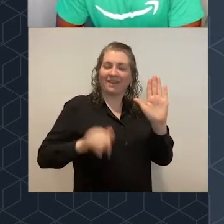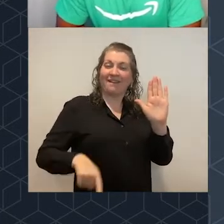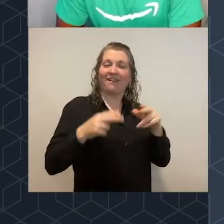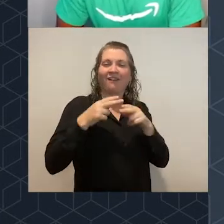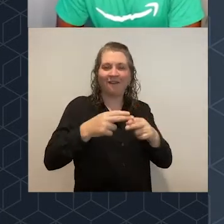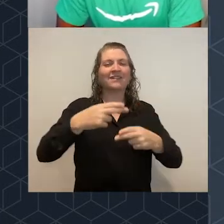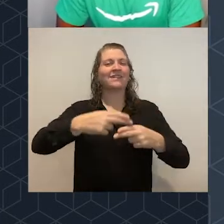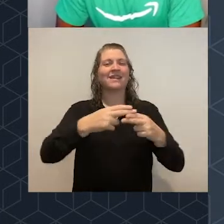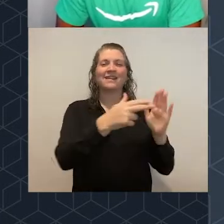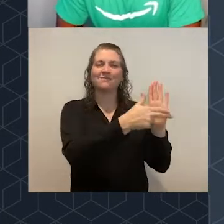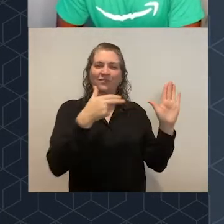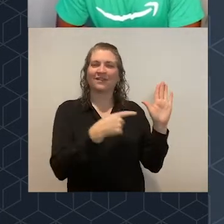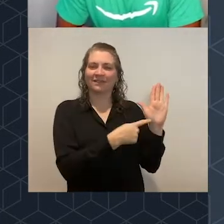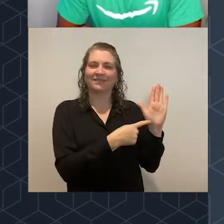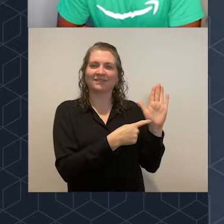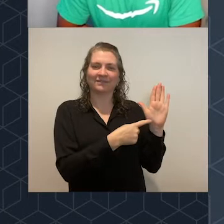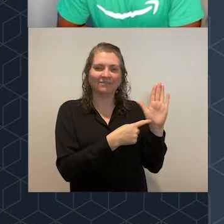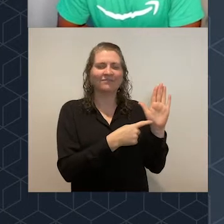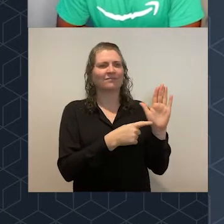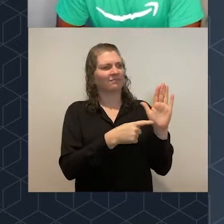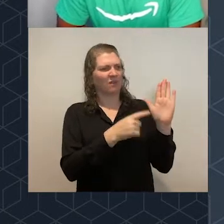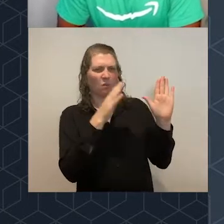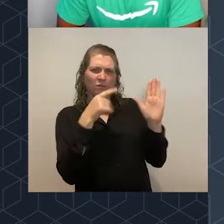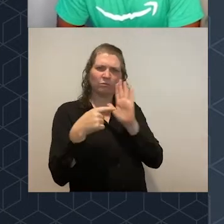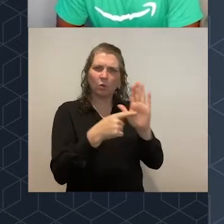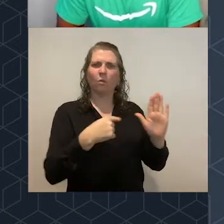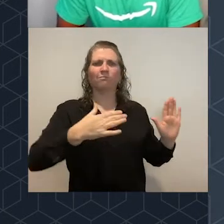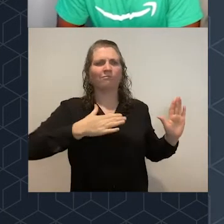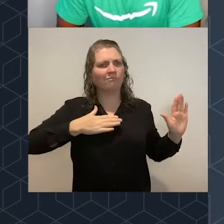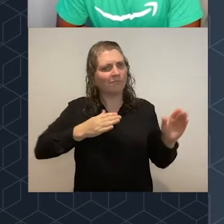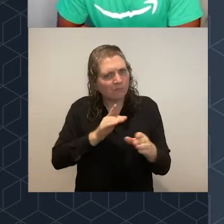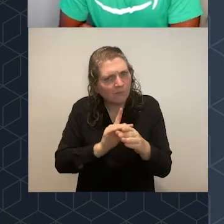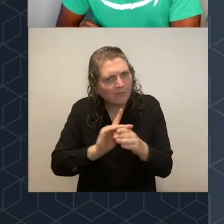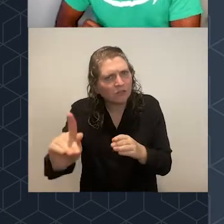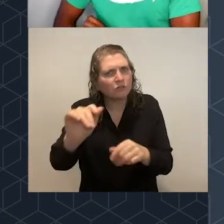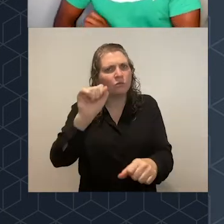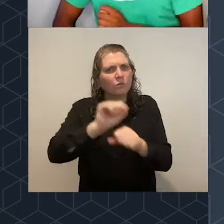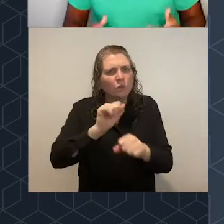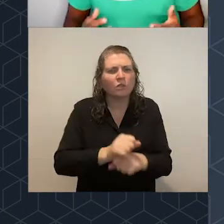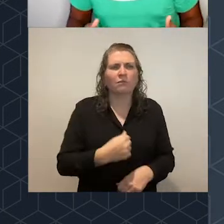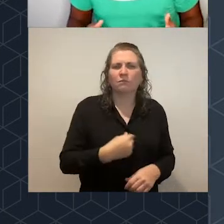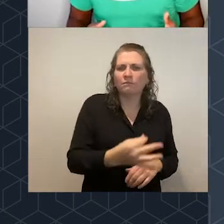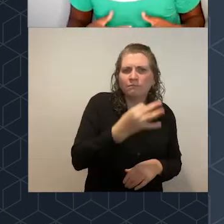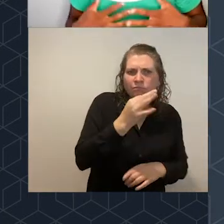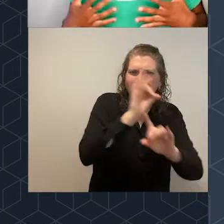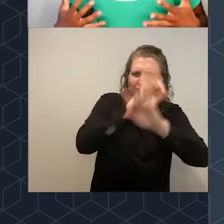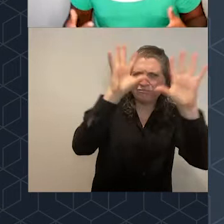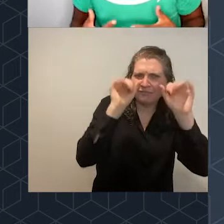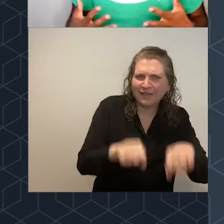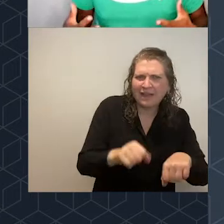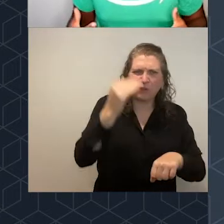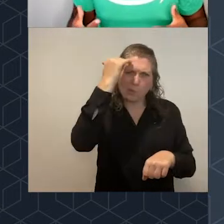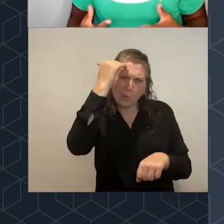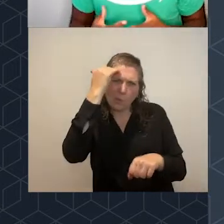to that root cause of your brand is just being your full authentic self. And how you be your full authentic self is